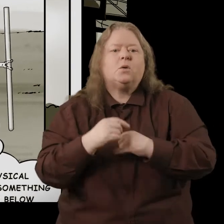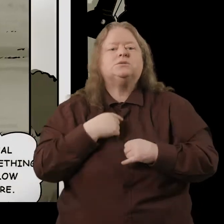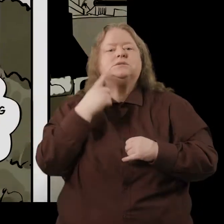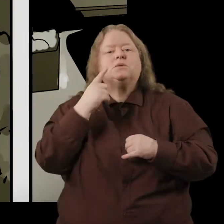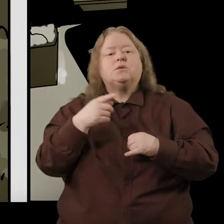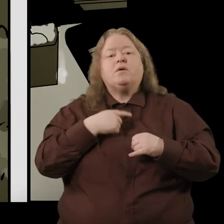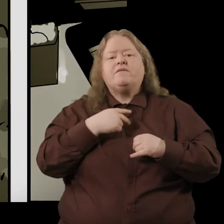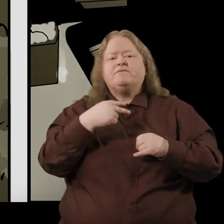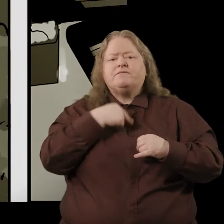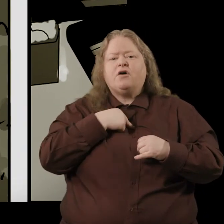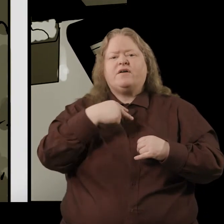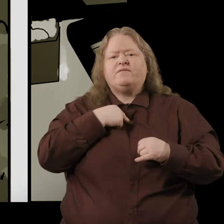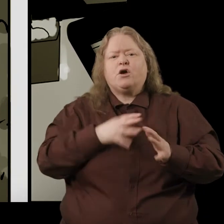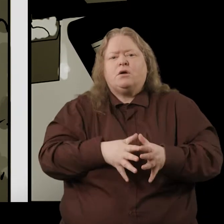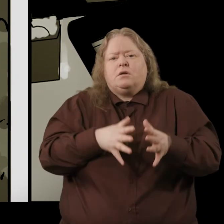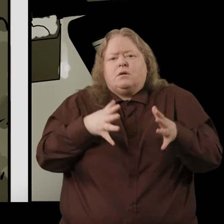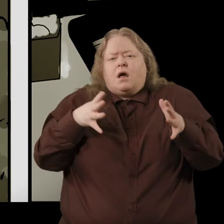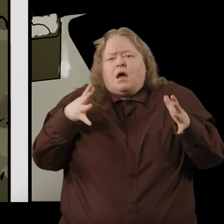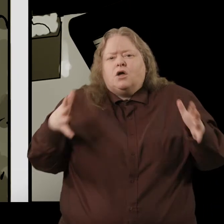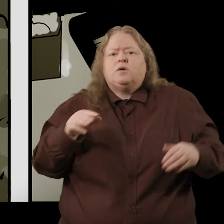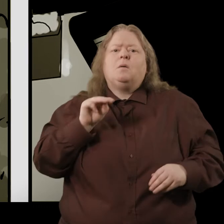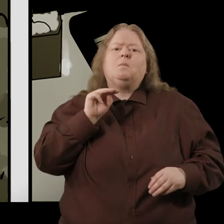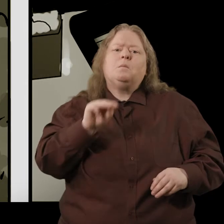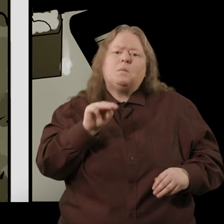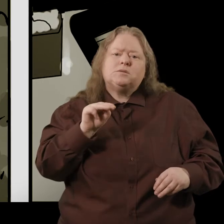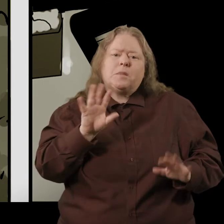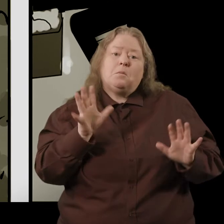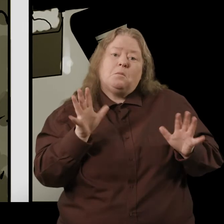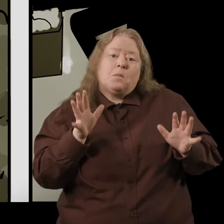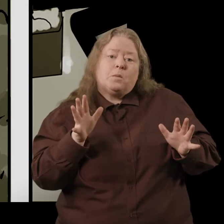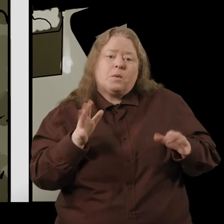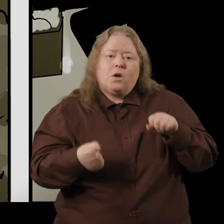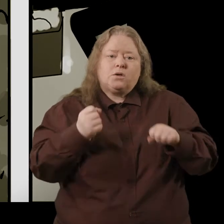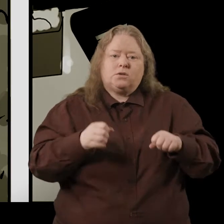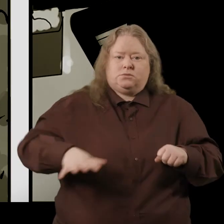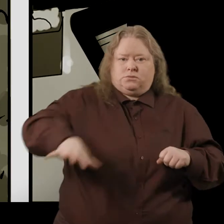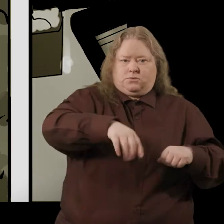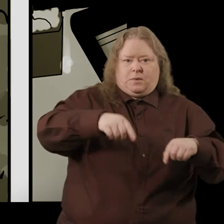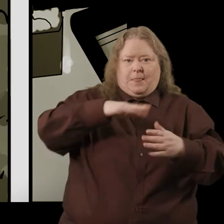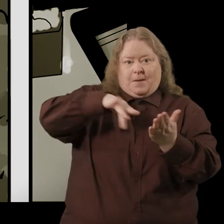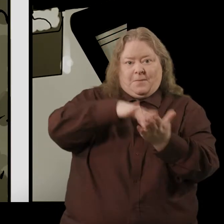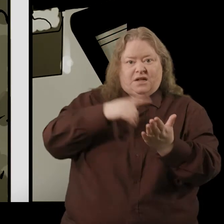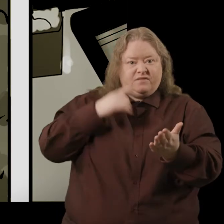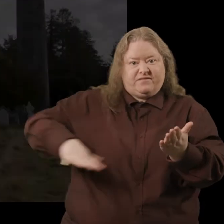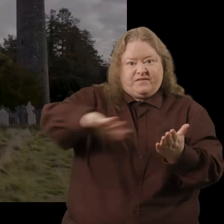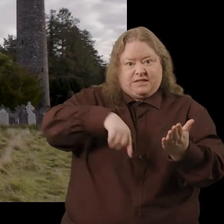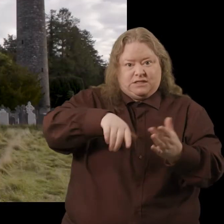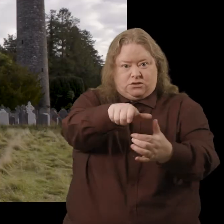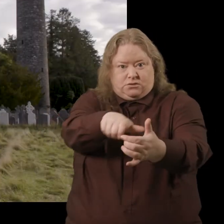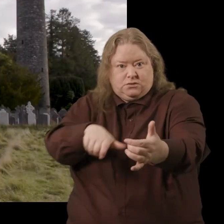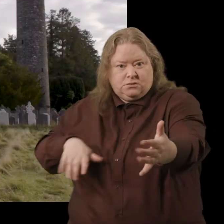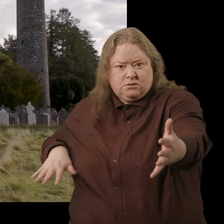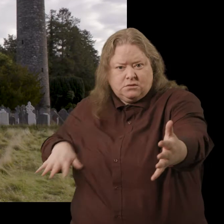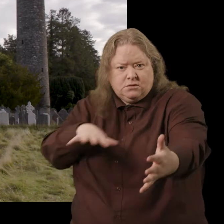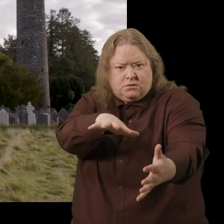was a very, very large possible, probable archaeological feature running through the middle of this field here, right next to